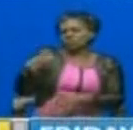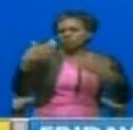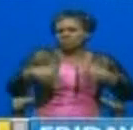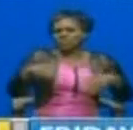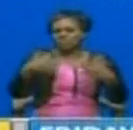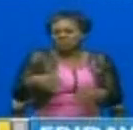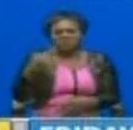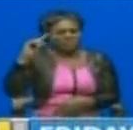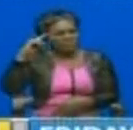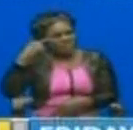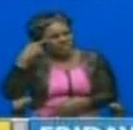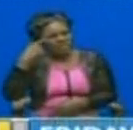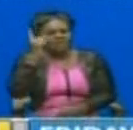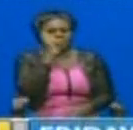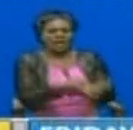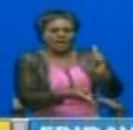athlete